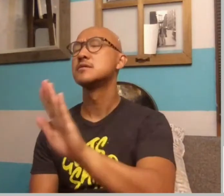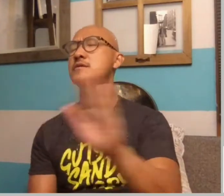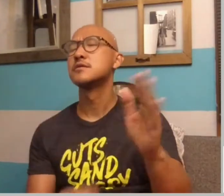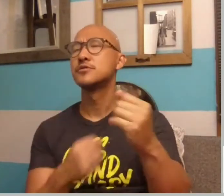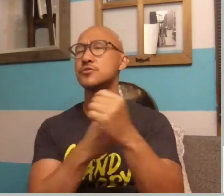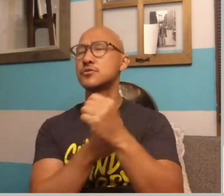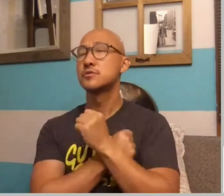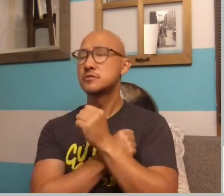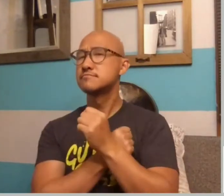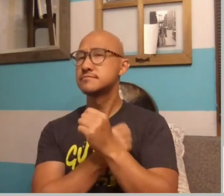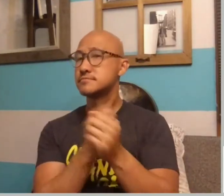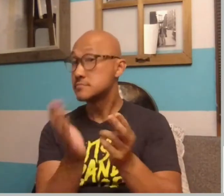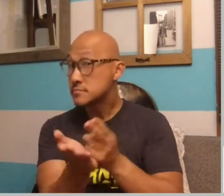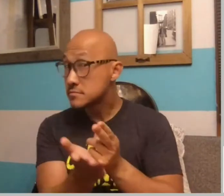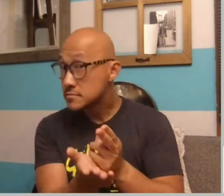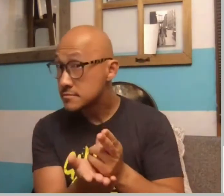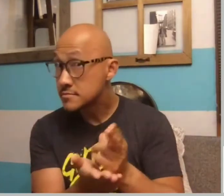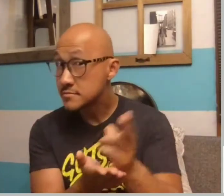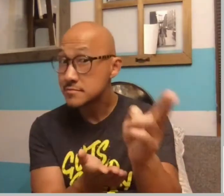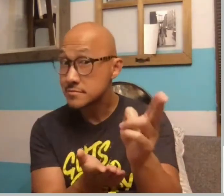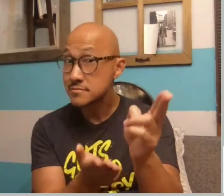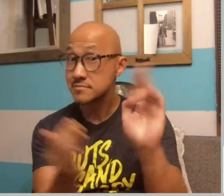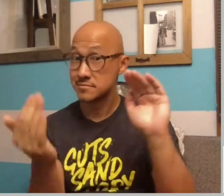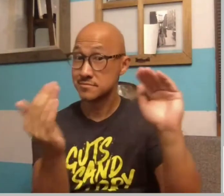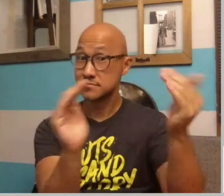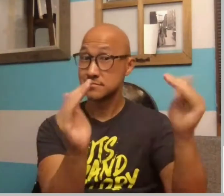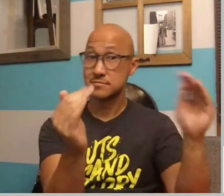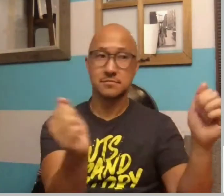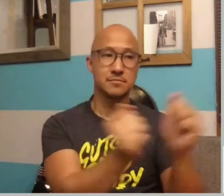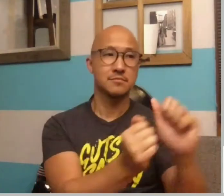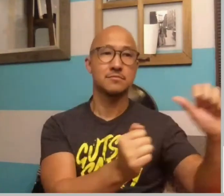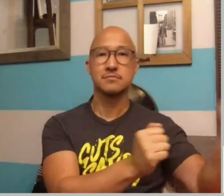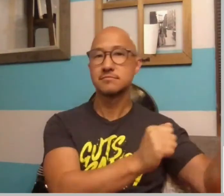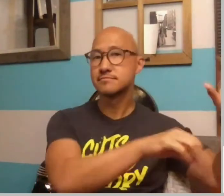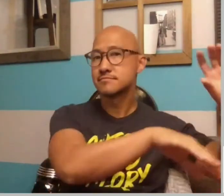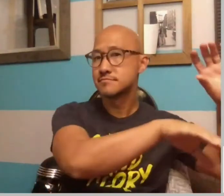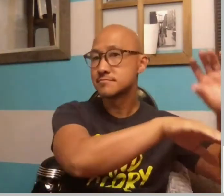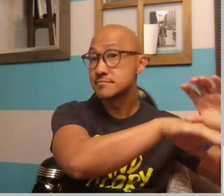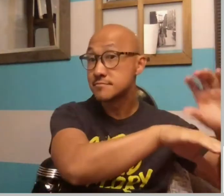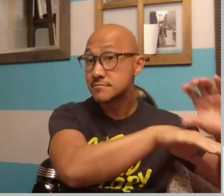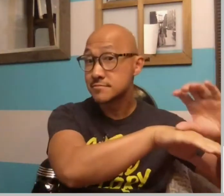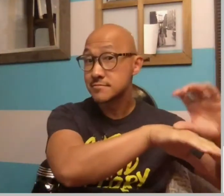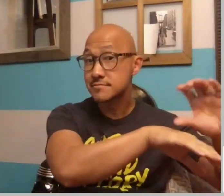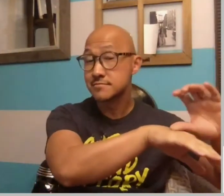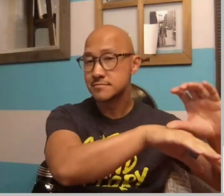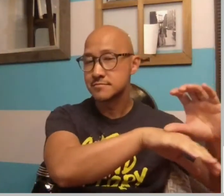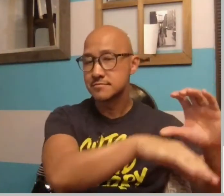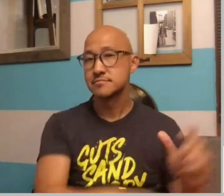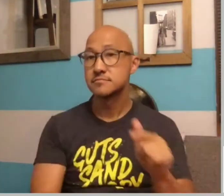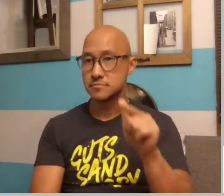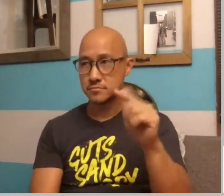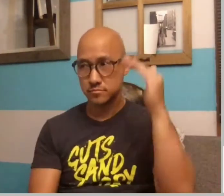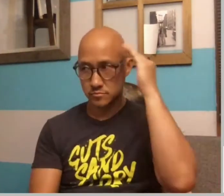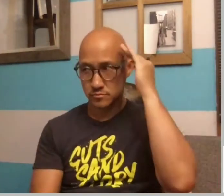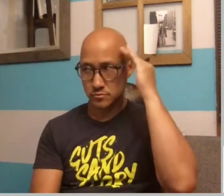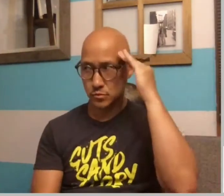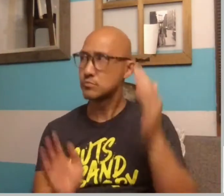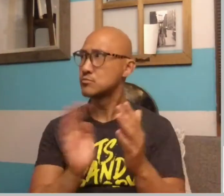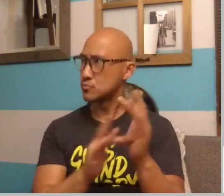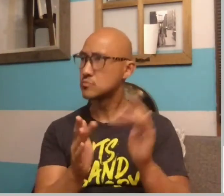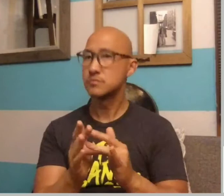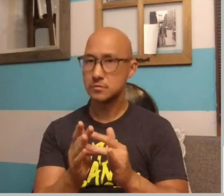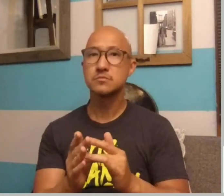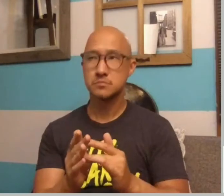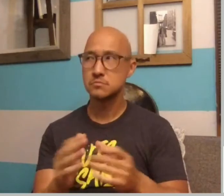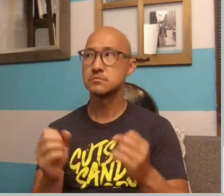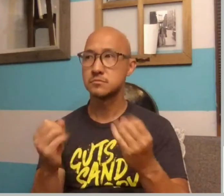it with the eagerness of the other churches. You know the generous grace of our Lord Jesus Christ. Though he was rich, yet for your sakes he